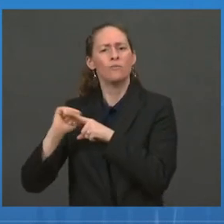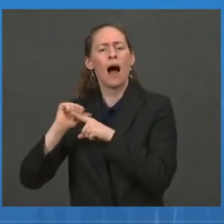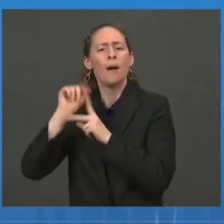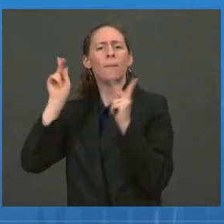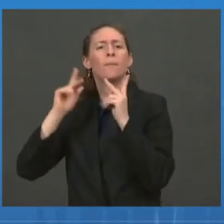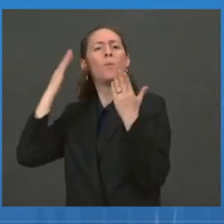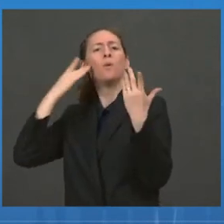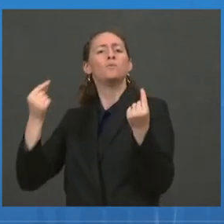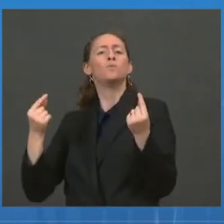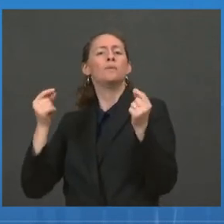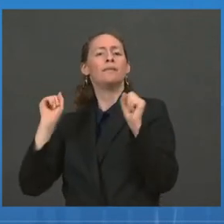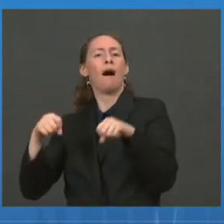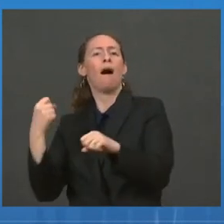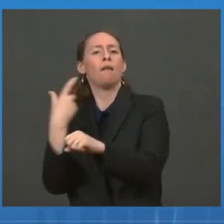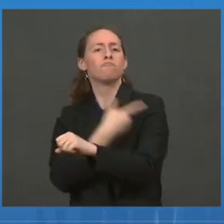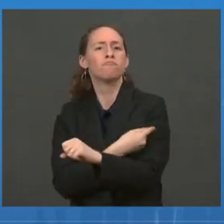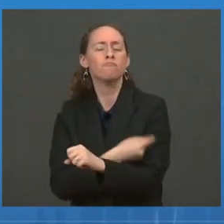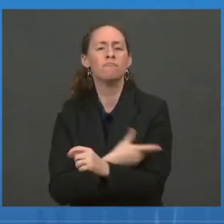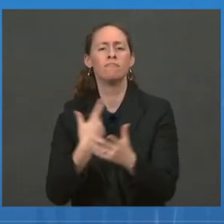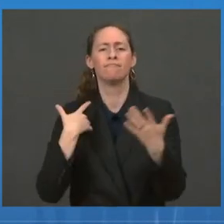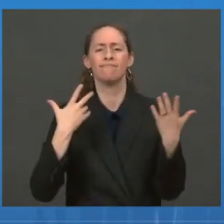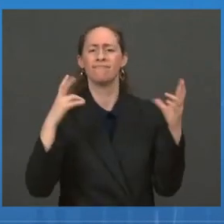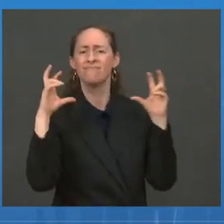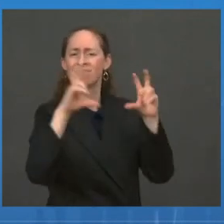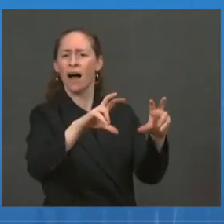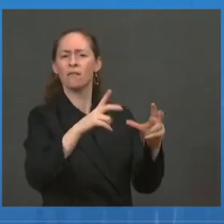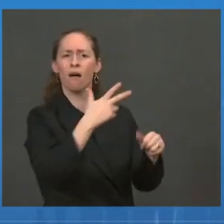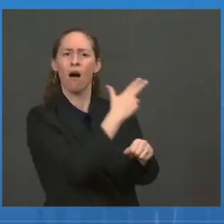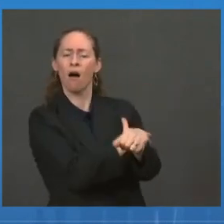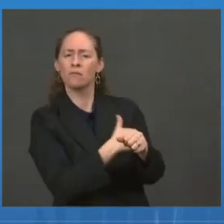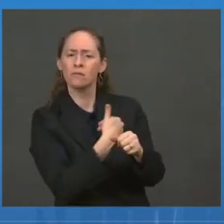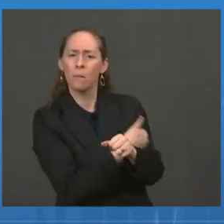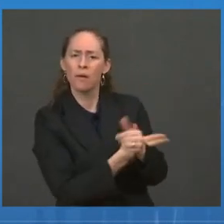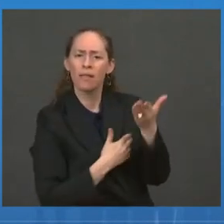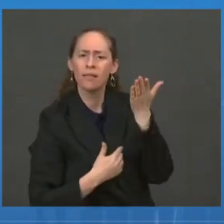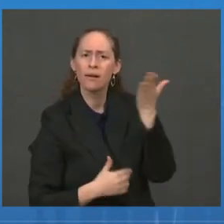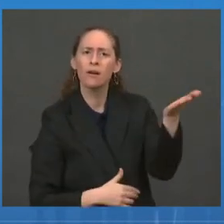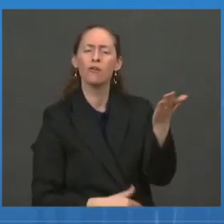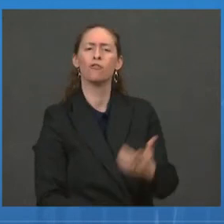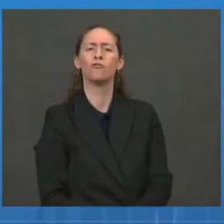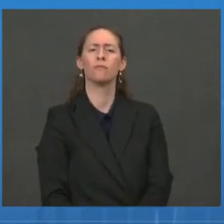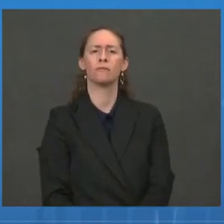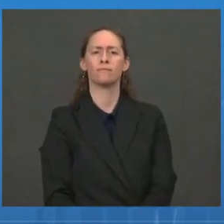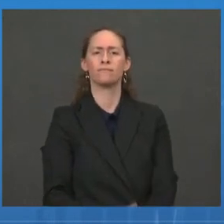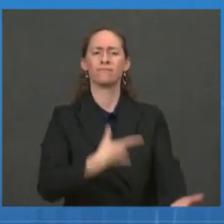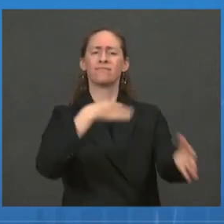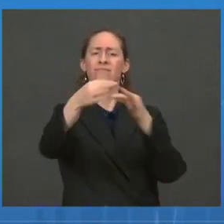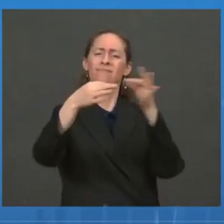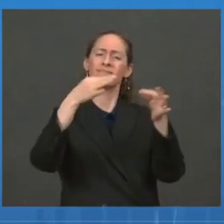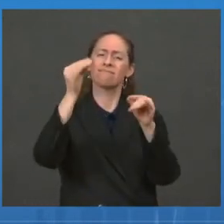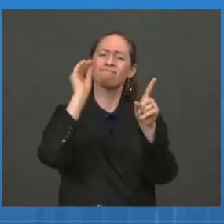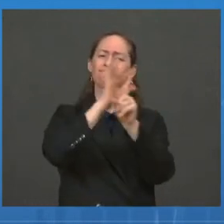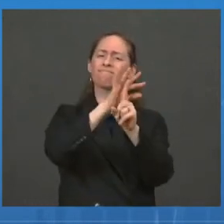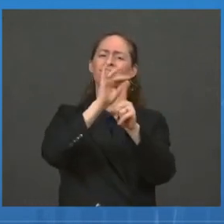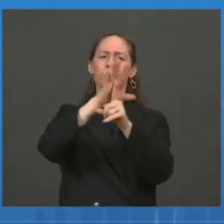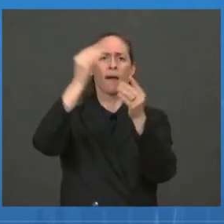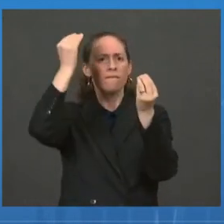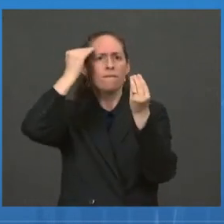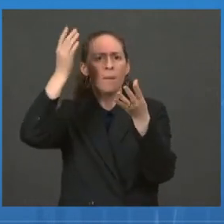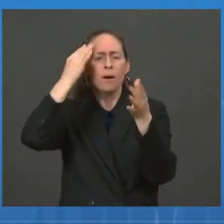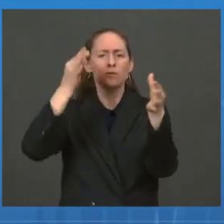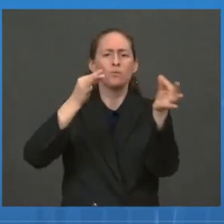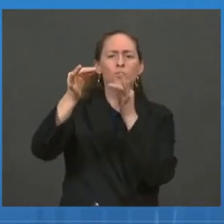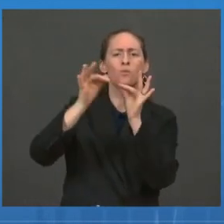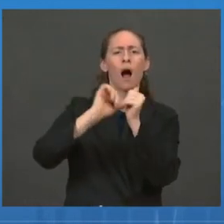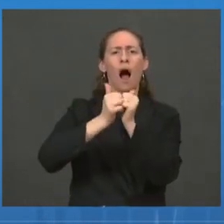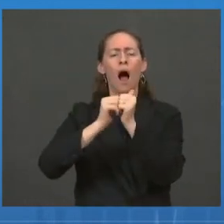campaigns to build vaccine confidence and combat misinformation so around the world usaid is you know building data